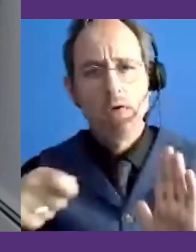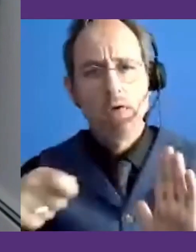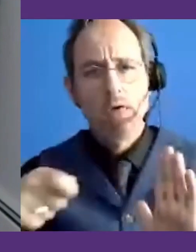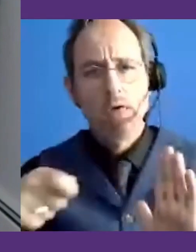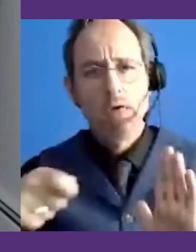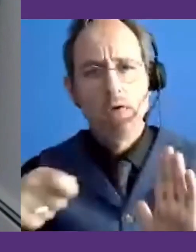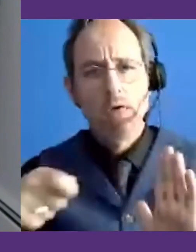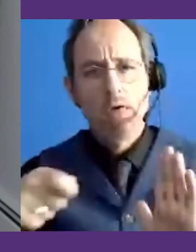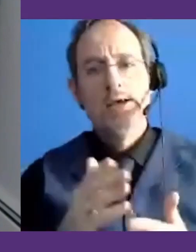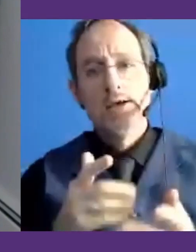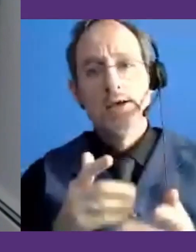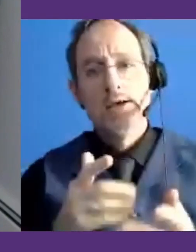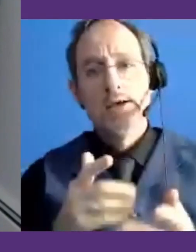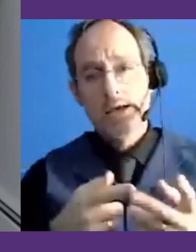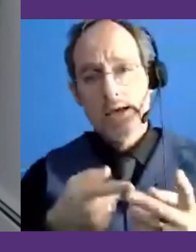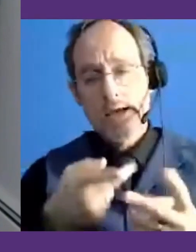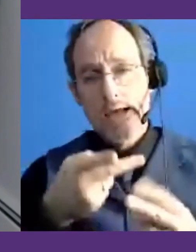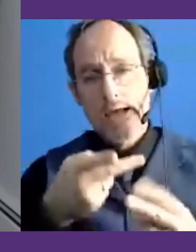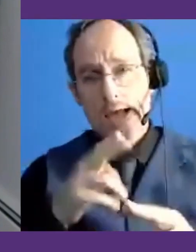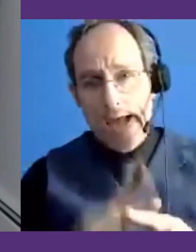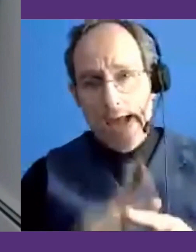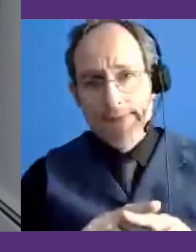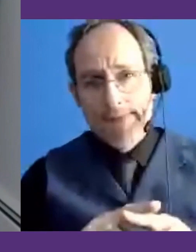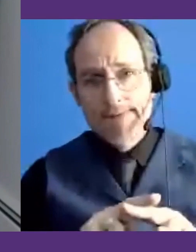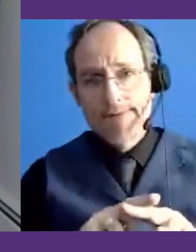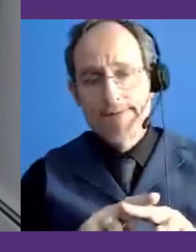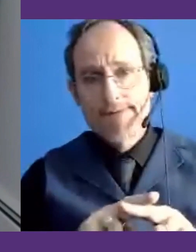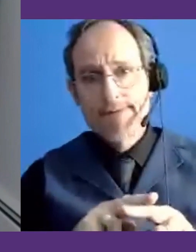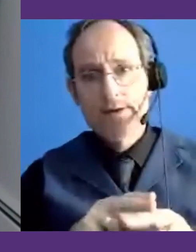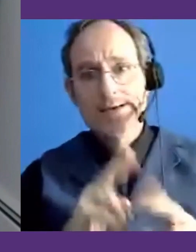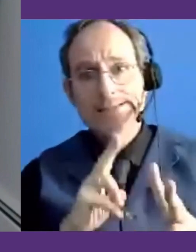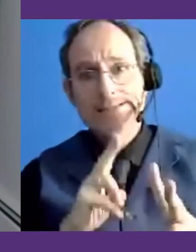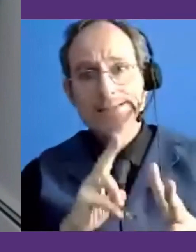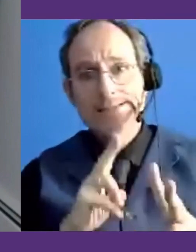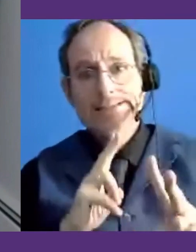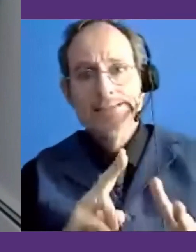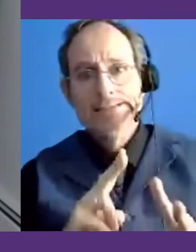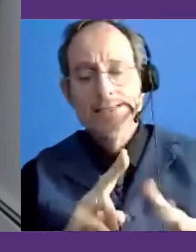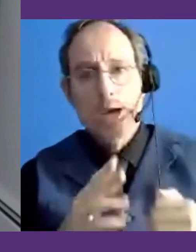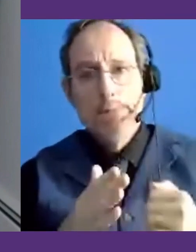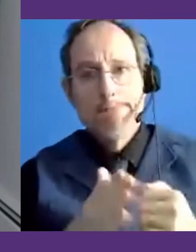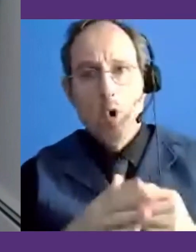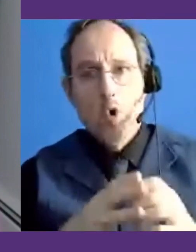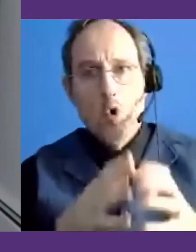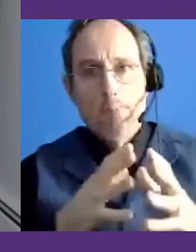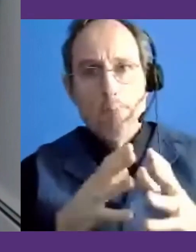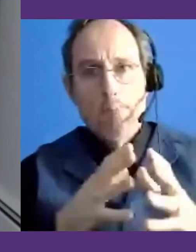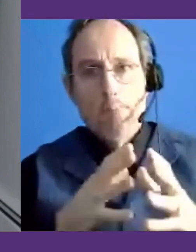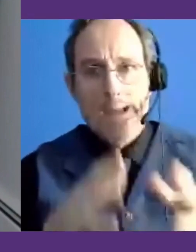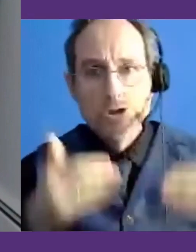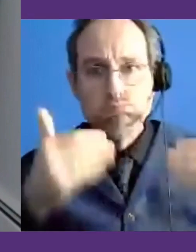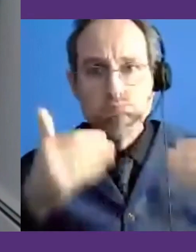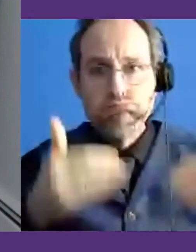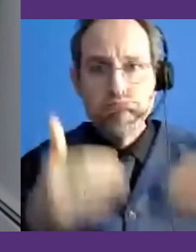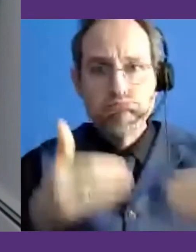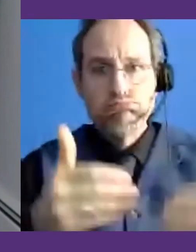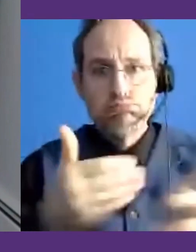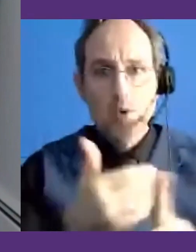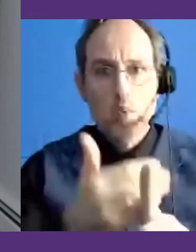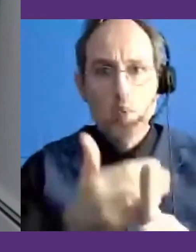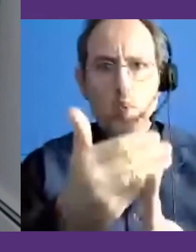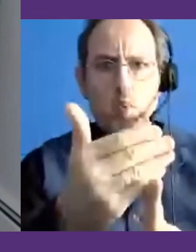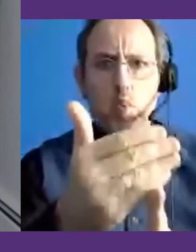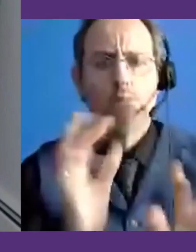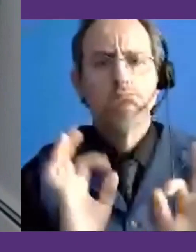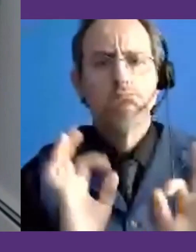momentum, I'm optimistic. So I always look at change, in a very sort